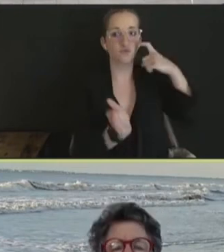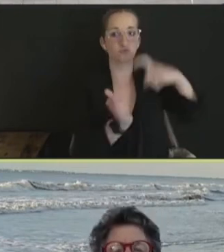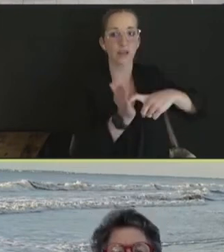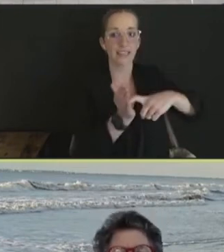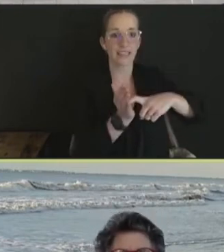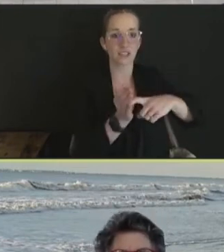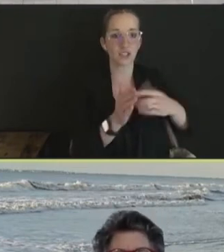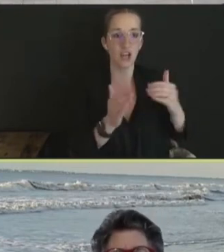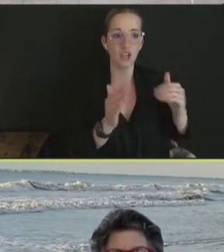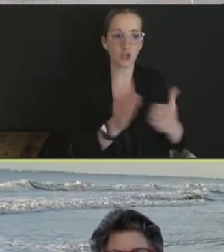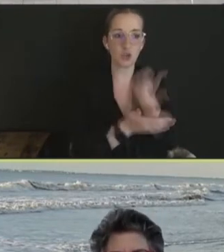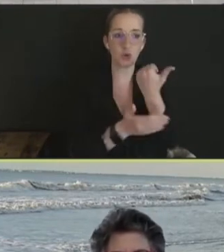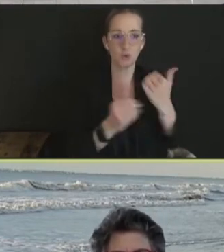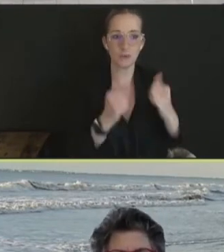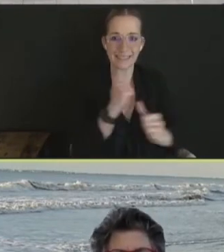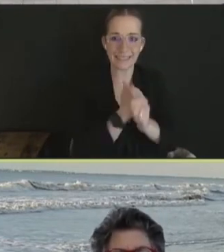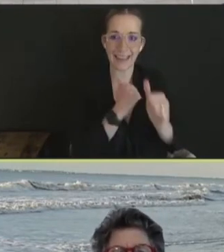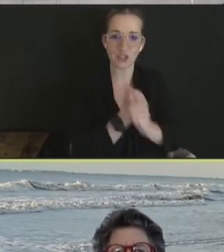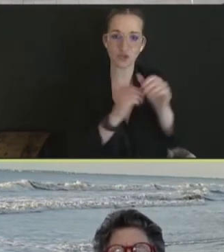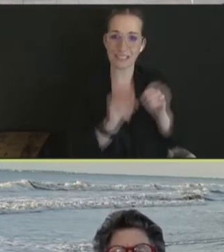the next slide, please?